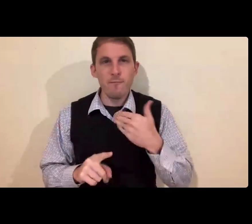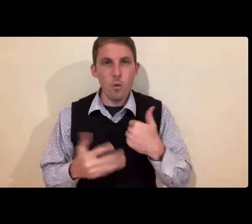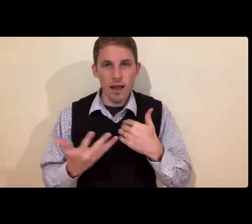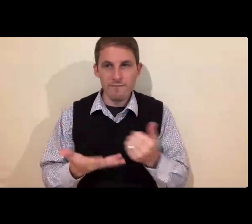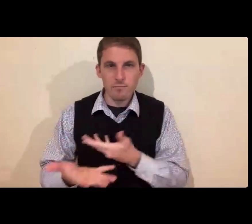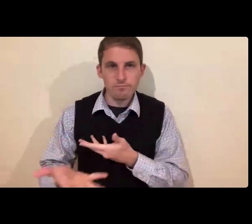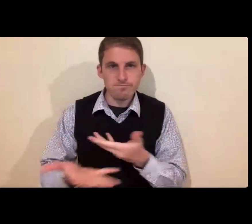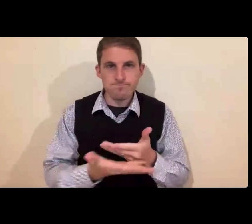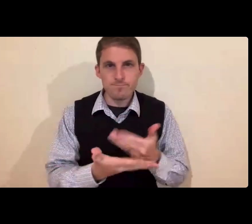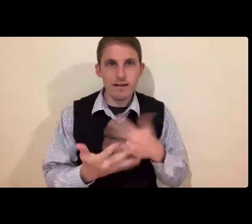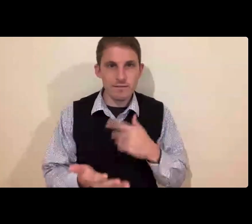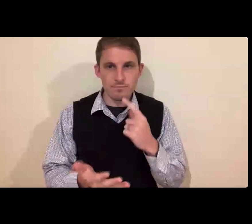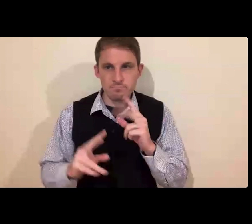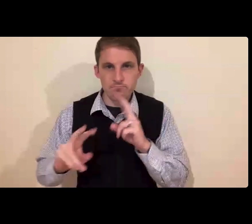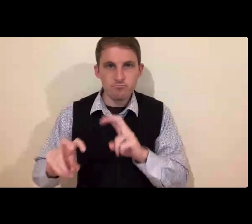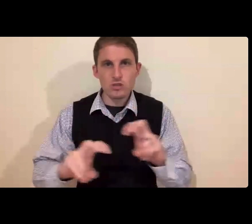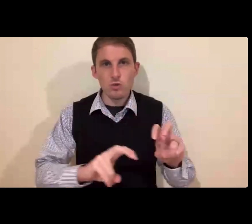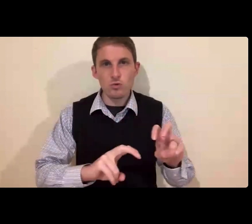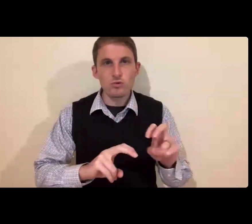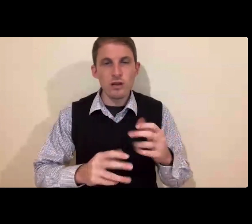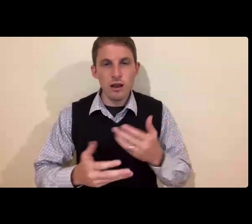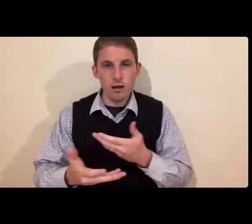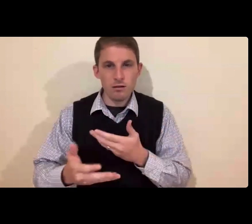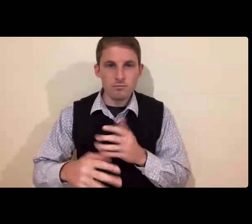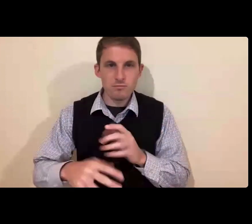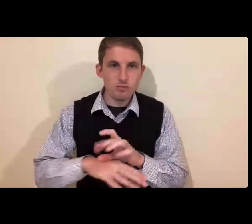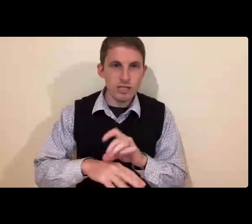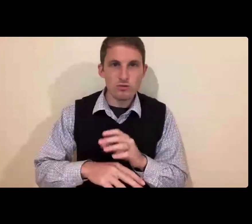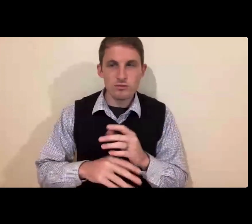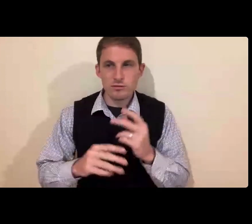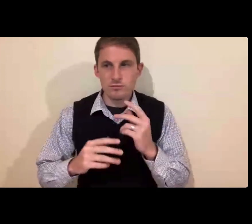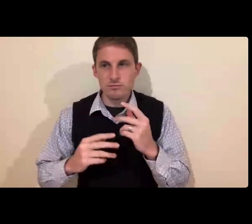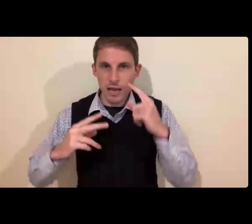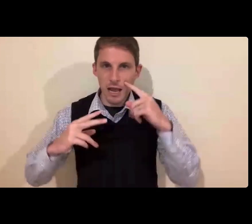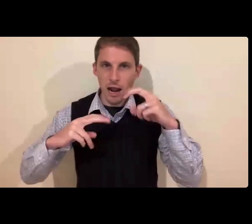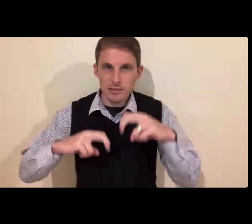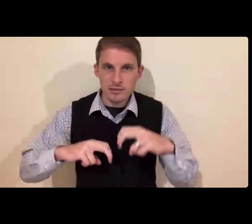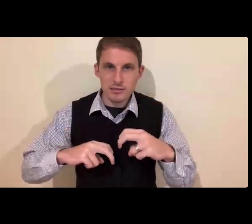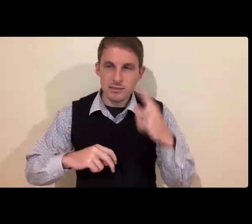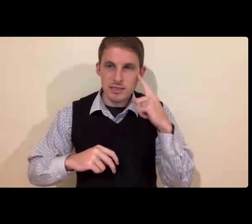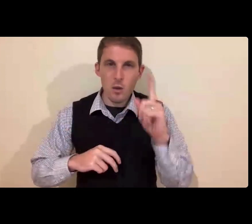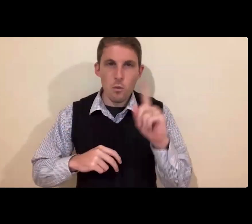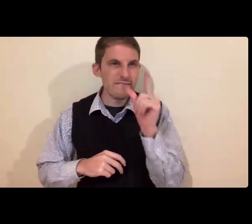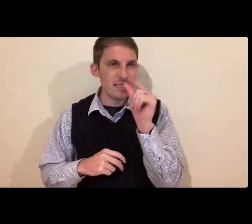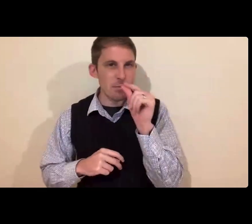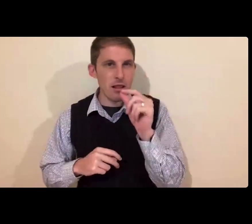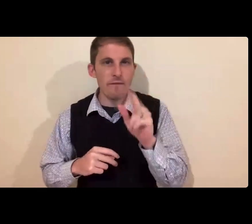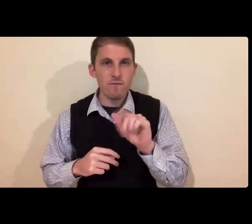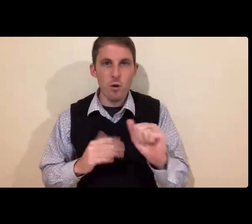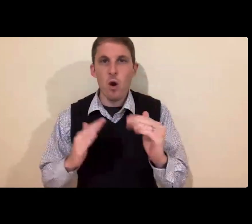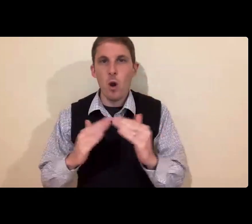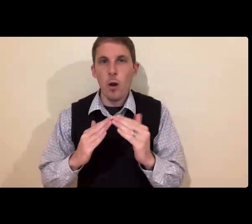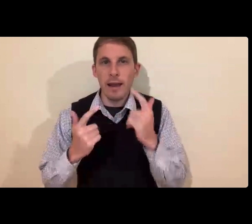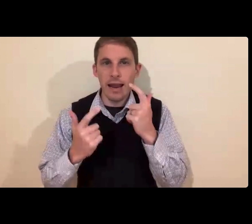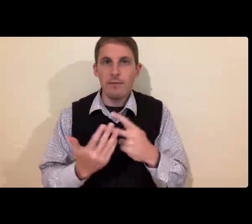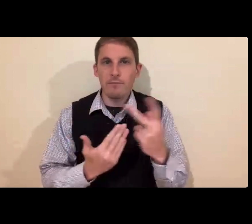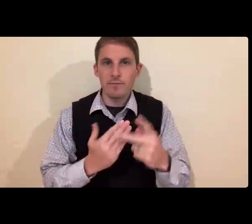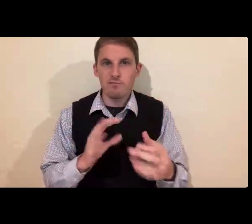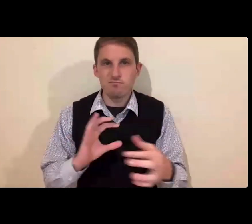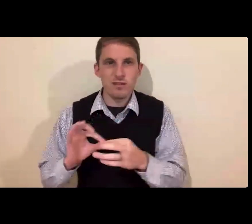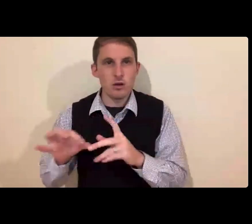some research, we did some consultation, we did some analysis and look at what would be feasible in home care from a quality